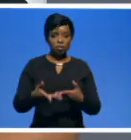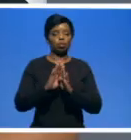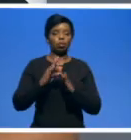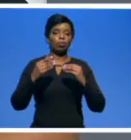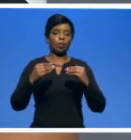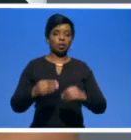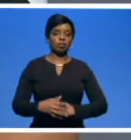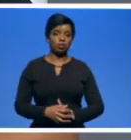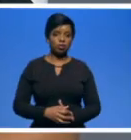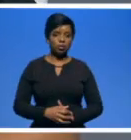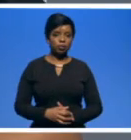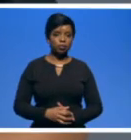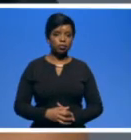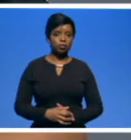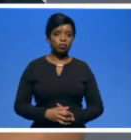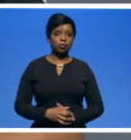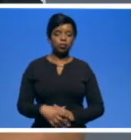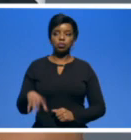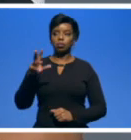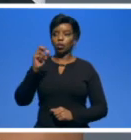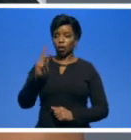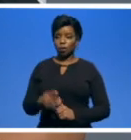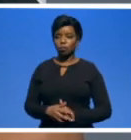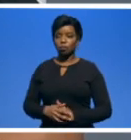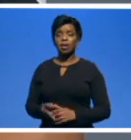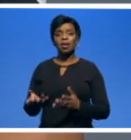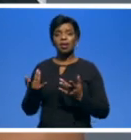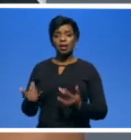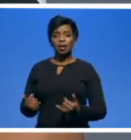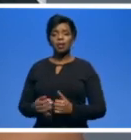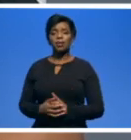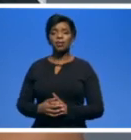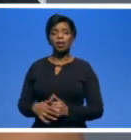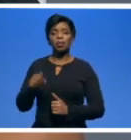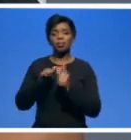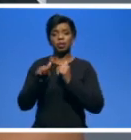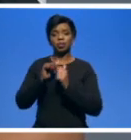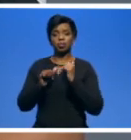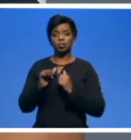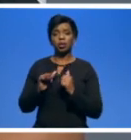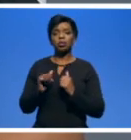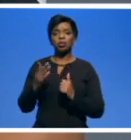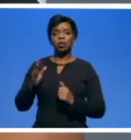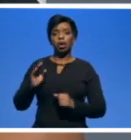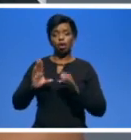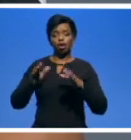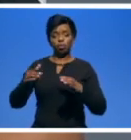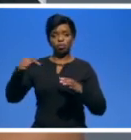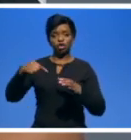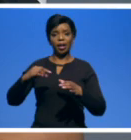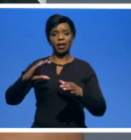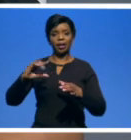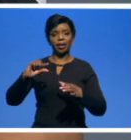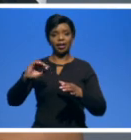empowered. Okay, and now going back to the commission, since both of you are from the commission,